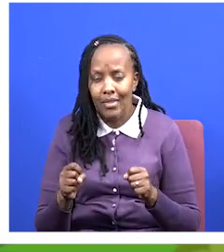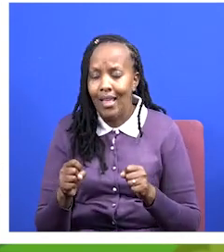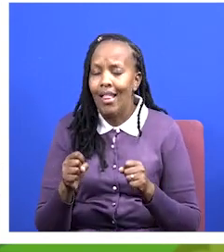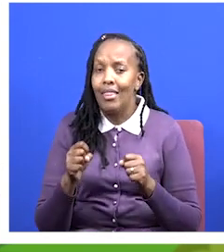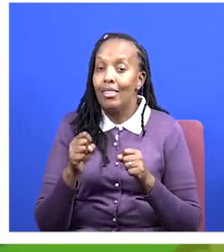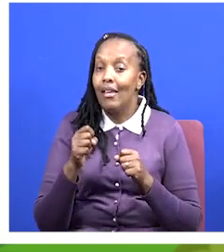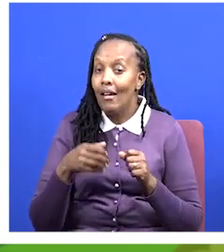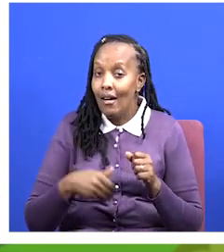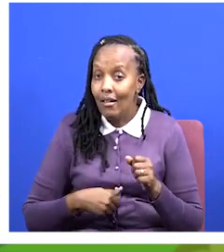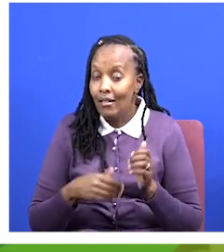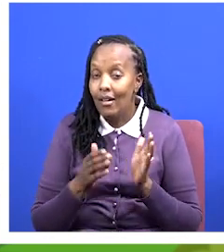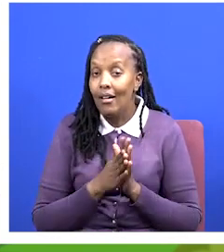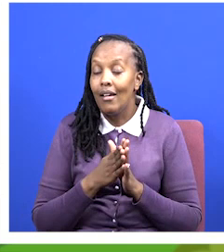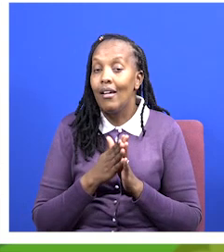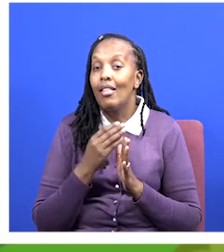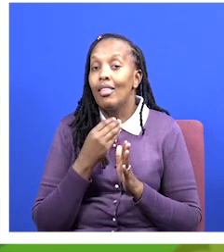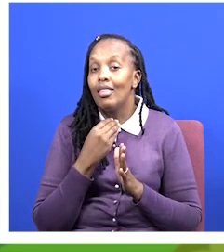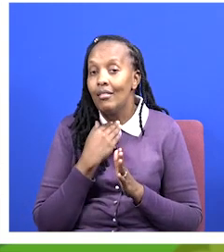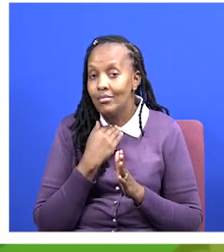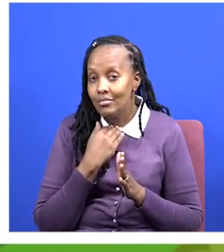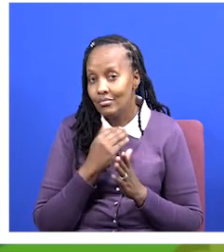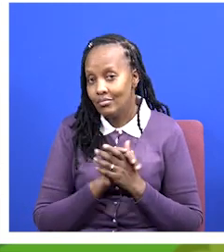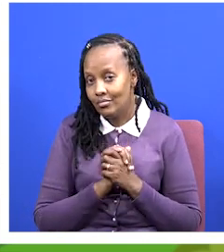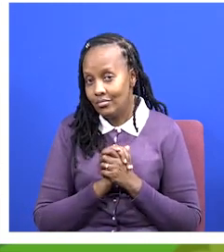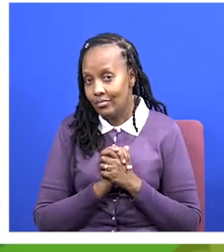hunger and thirst for righteousness.